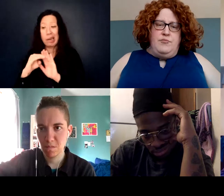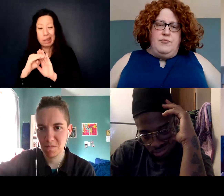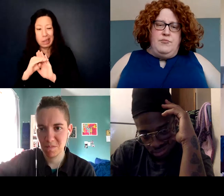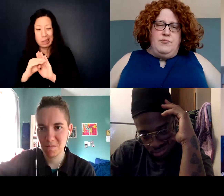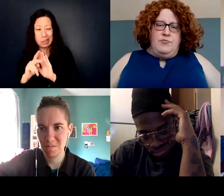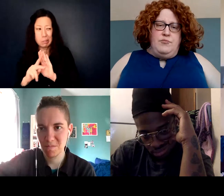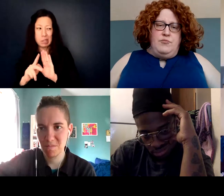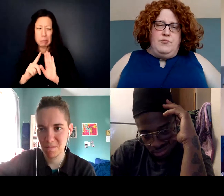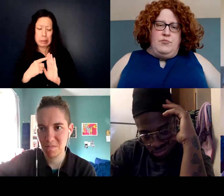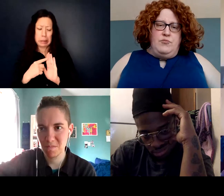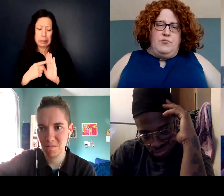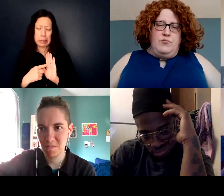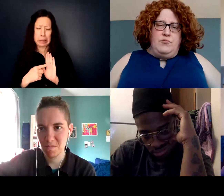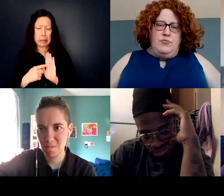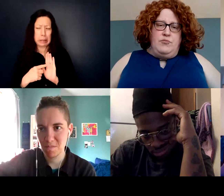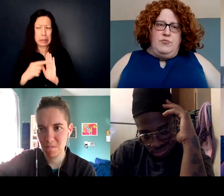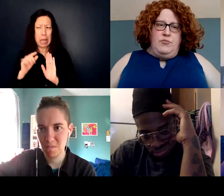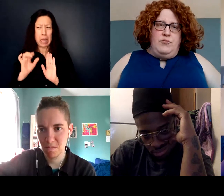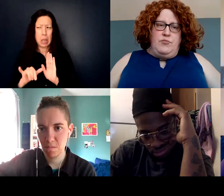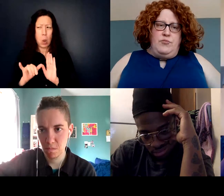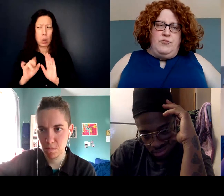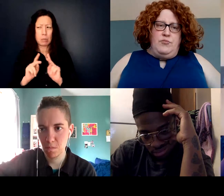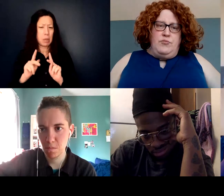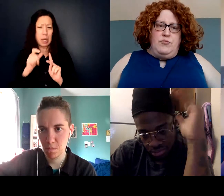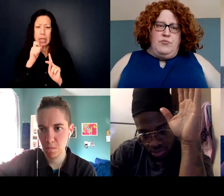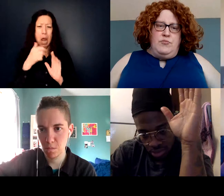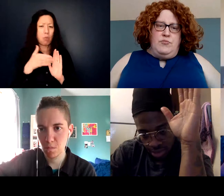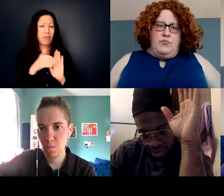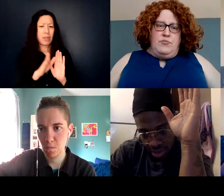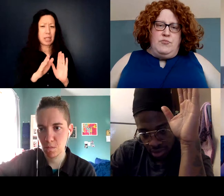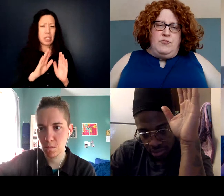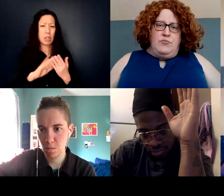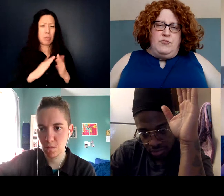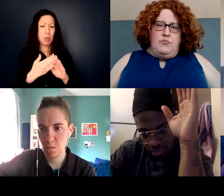this doesn't reflect community in the way we want to.